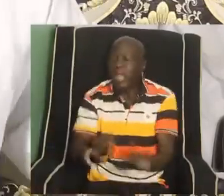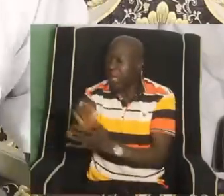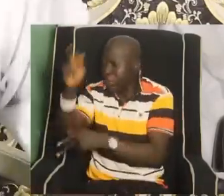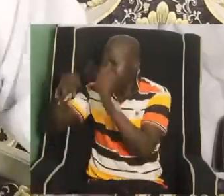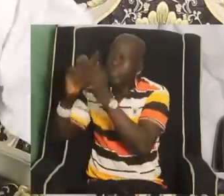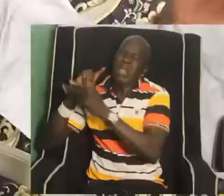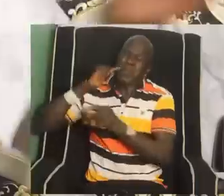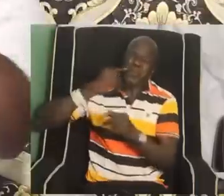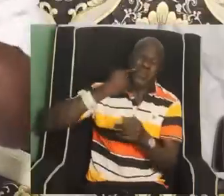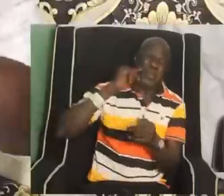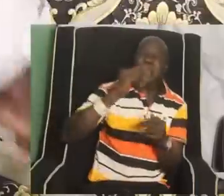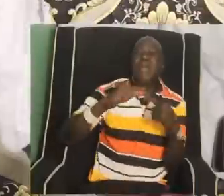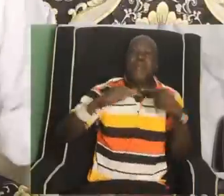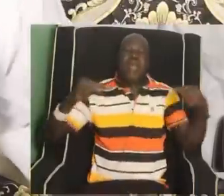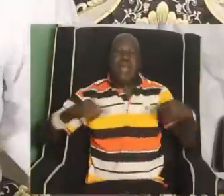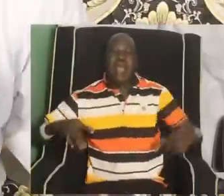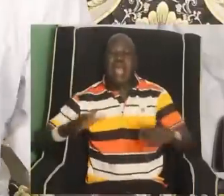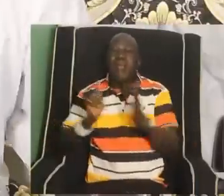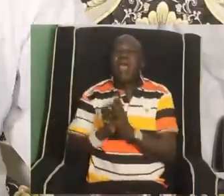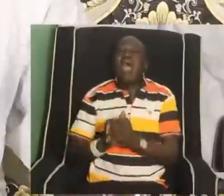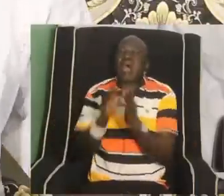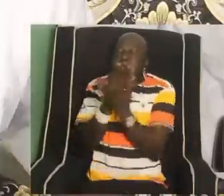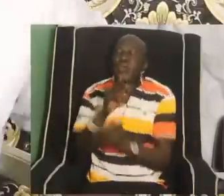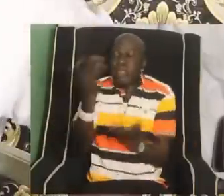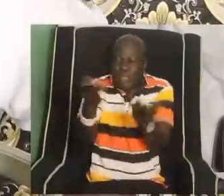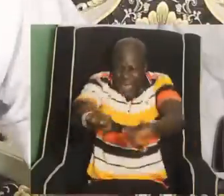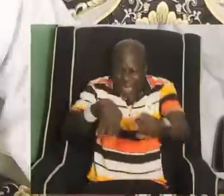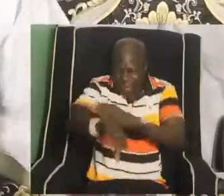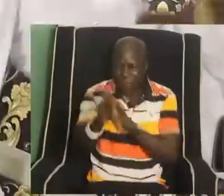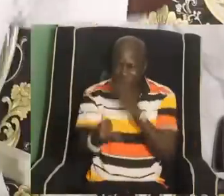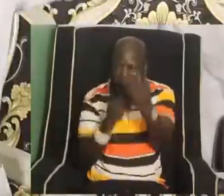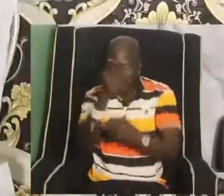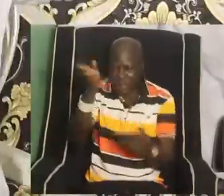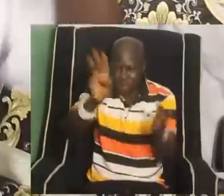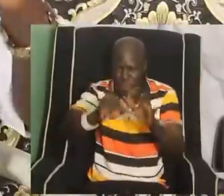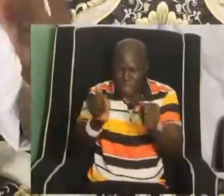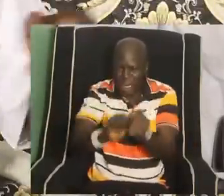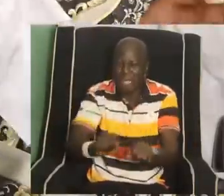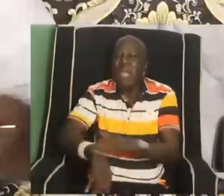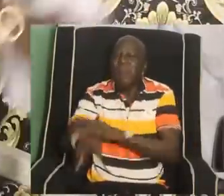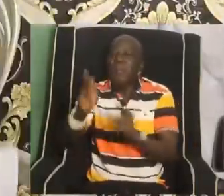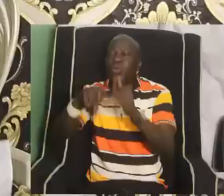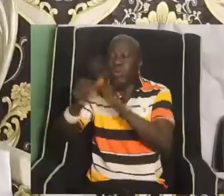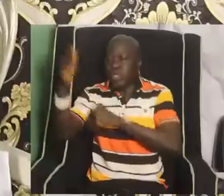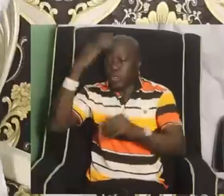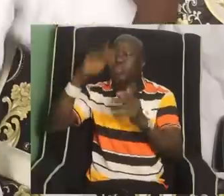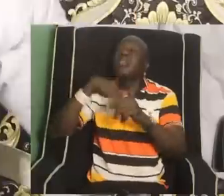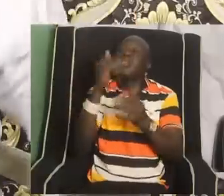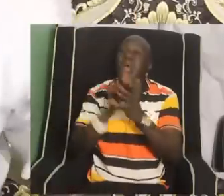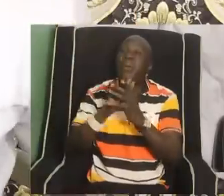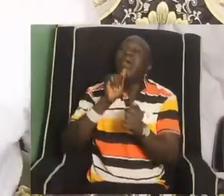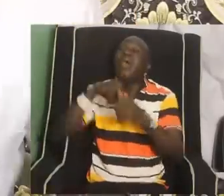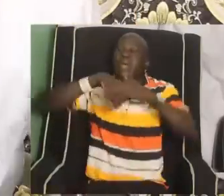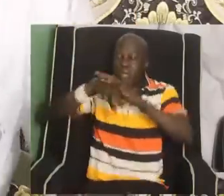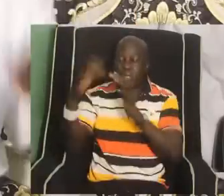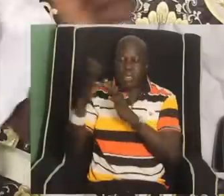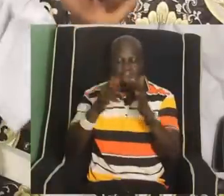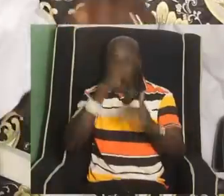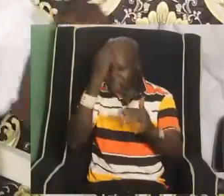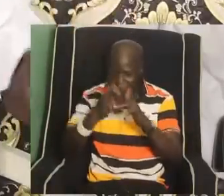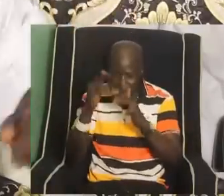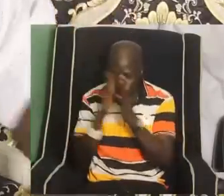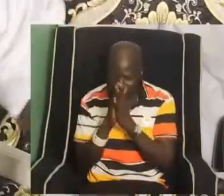ayé mi. Don't visit enemy of my life. Ẹ fi kú ìyanu bẹ́ wò. Don't visit them with them. Káwọn èèyàn ó ròyìn pa. People to talk about. Ọ̀ya àdúrà.